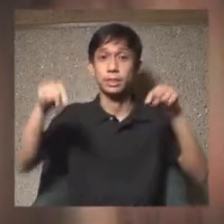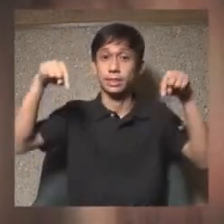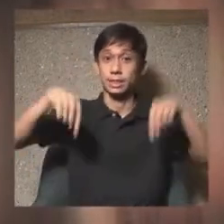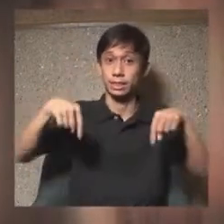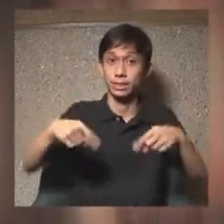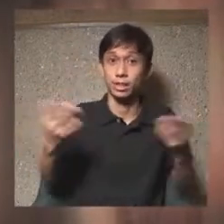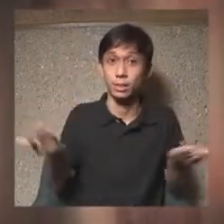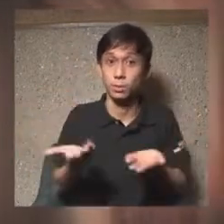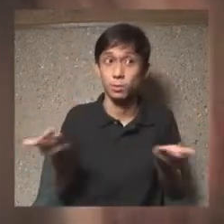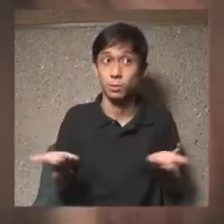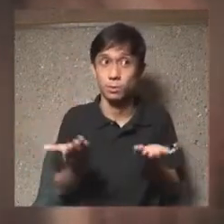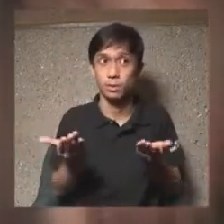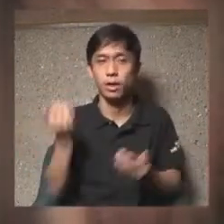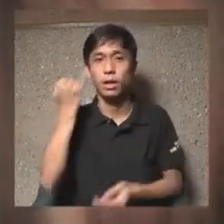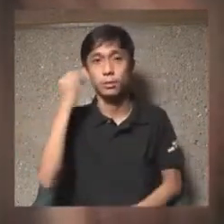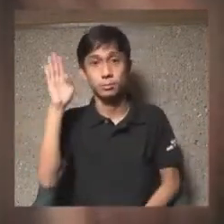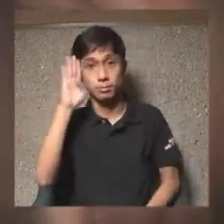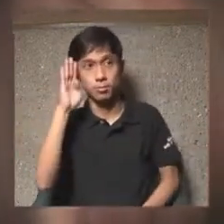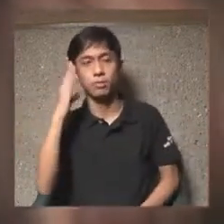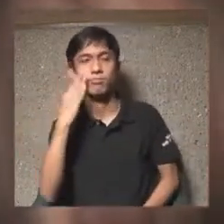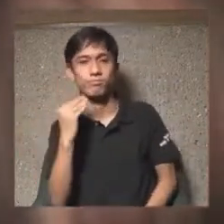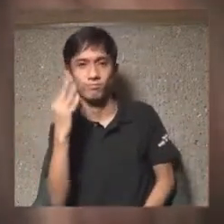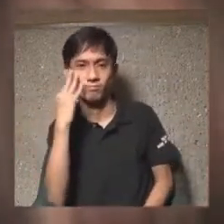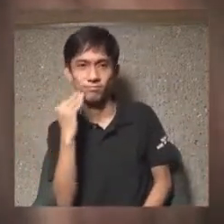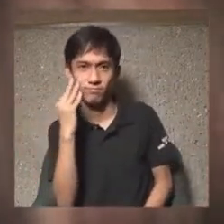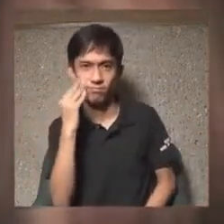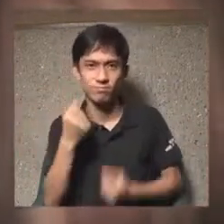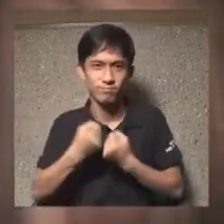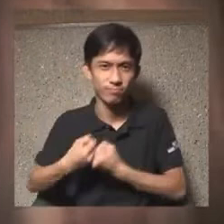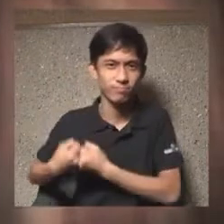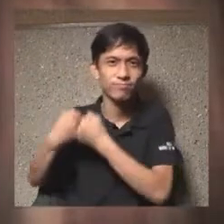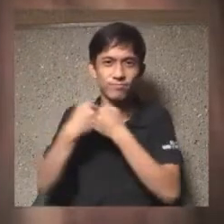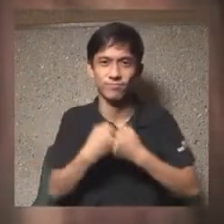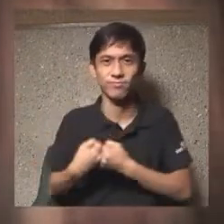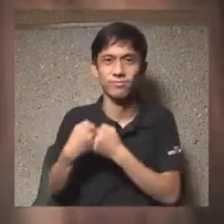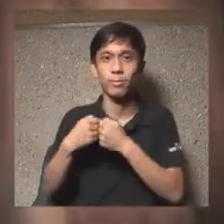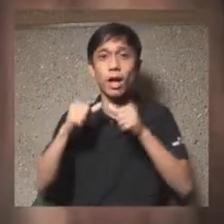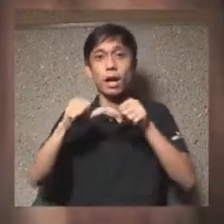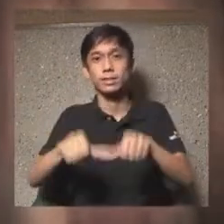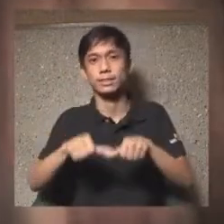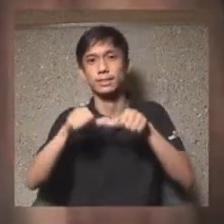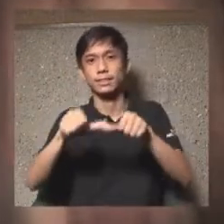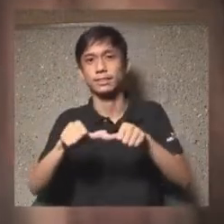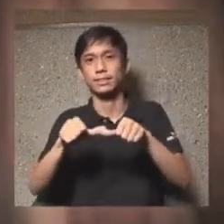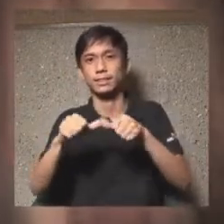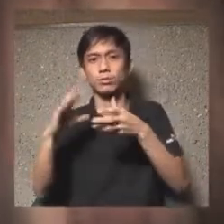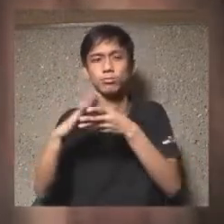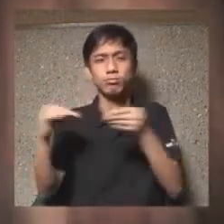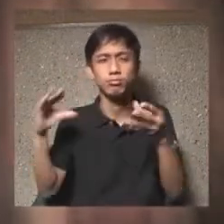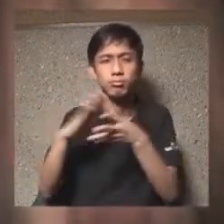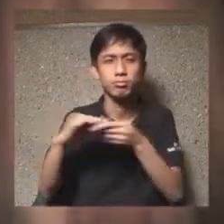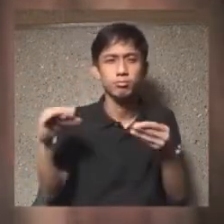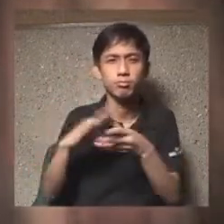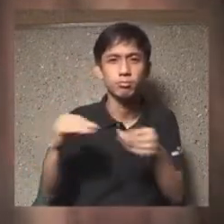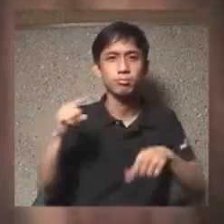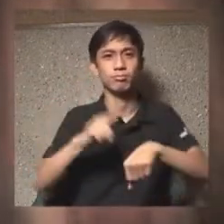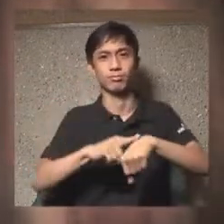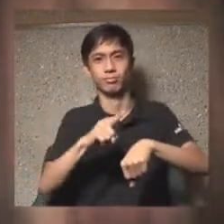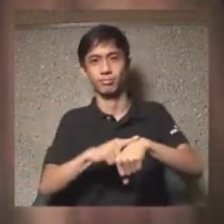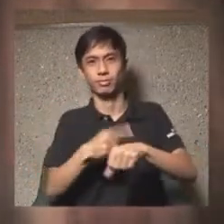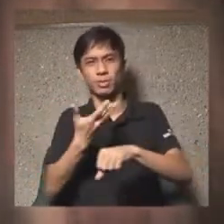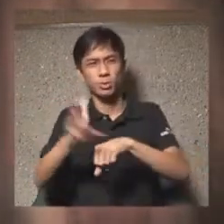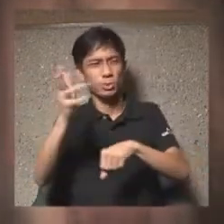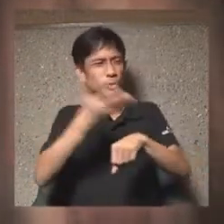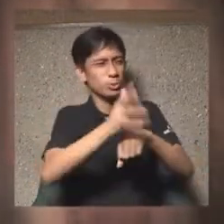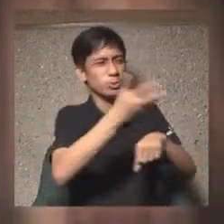faces another match. As we continue with the story, this time there wasn't no trickery. Jacob met the truth.